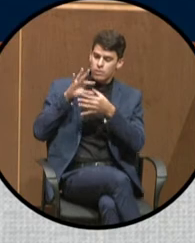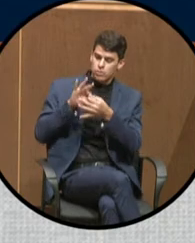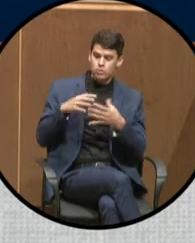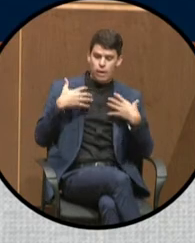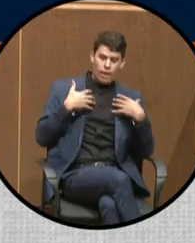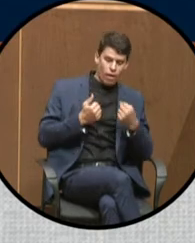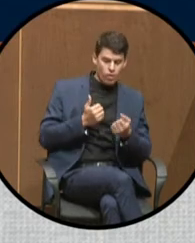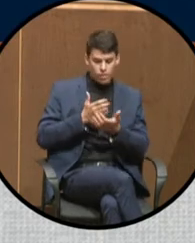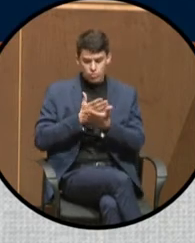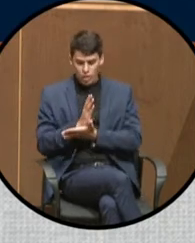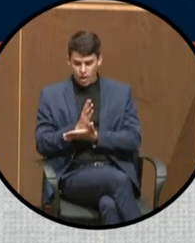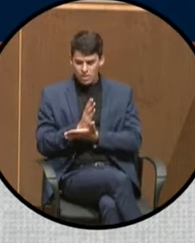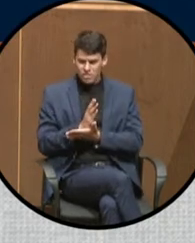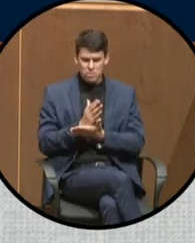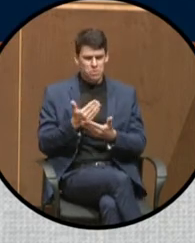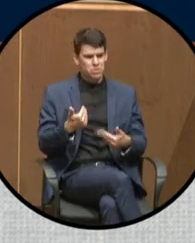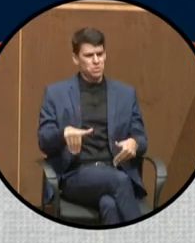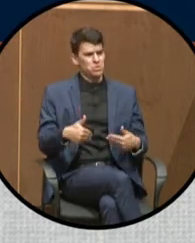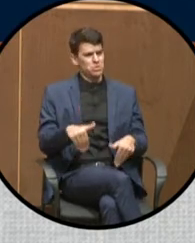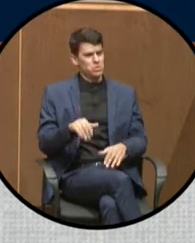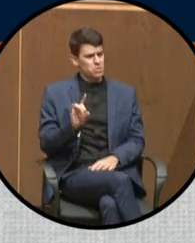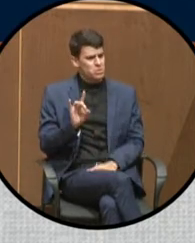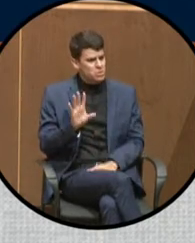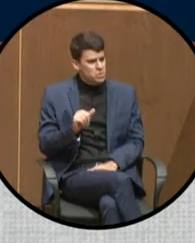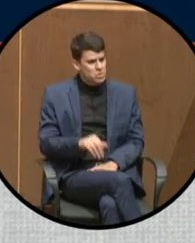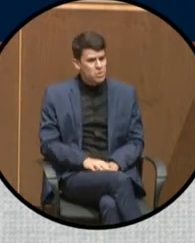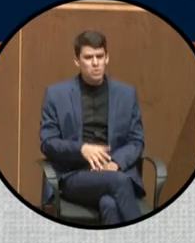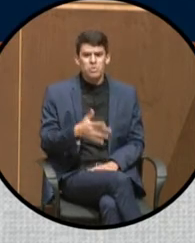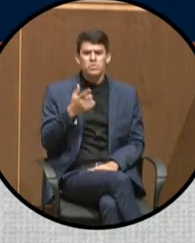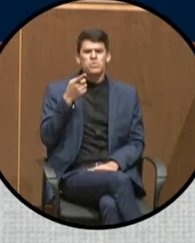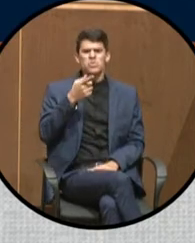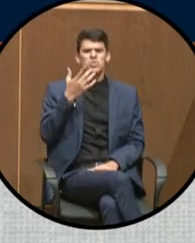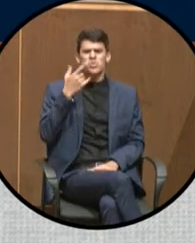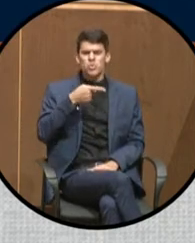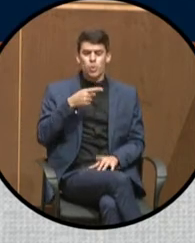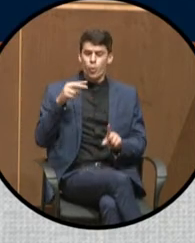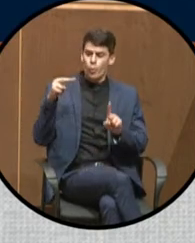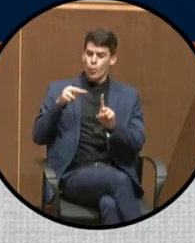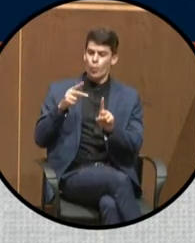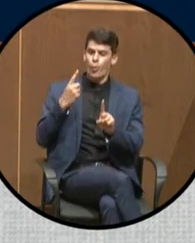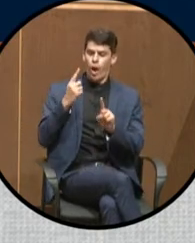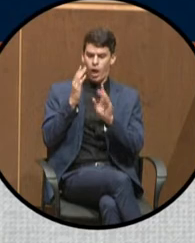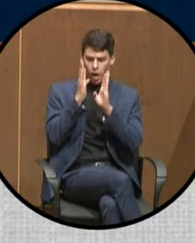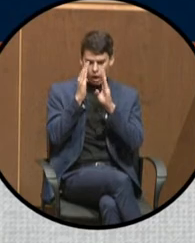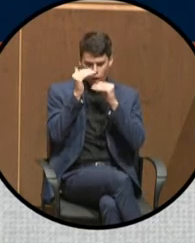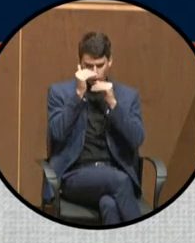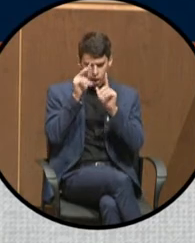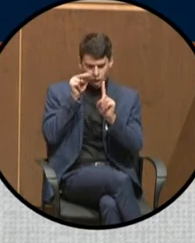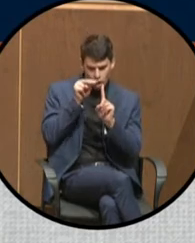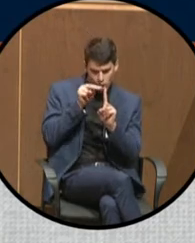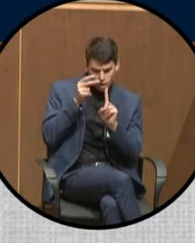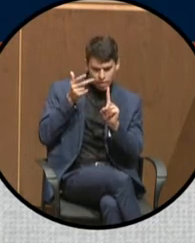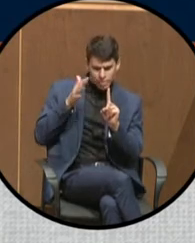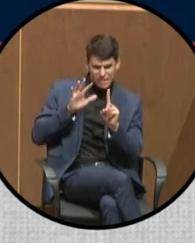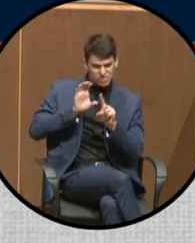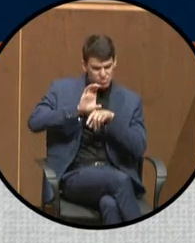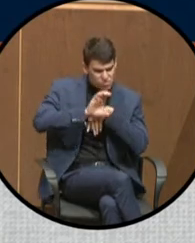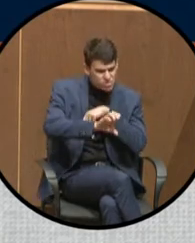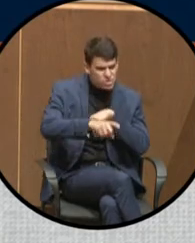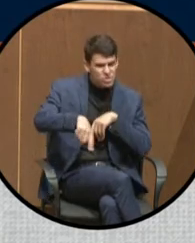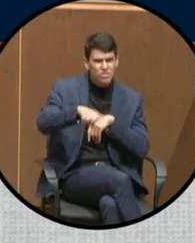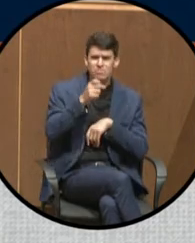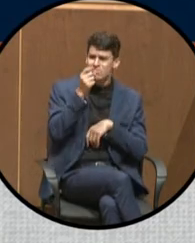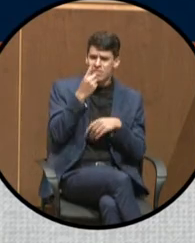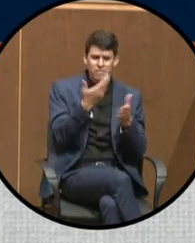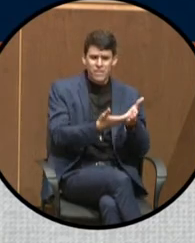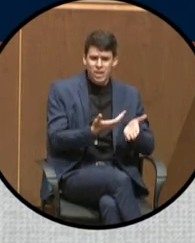our rights is alarming. Why are you pushing a one-sided narrative? The facts are out there. COVID-19 is